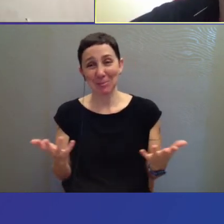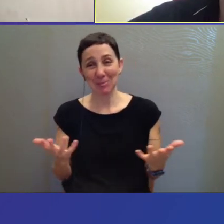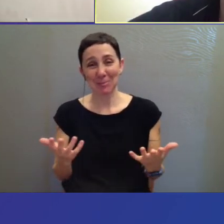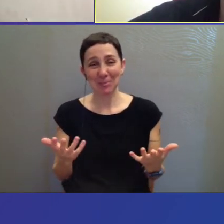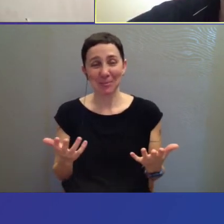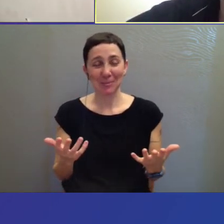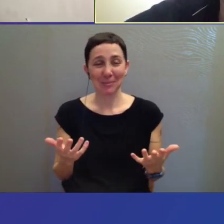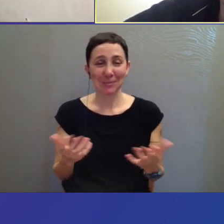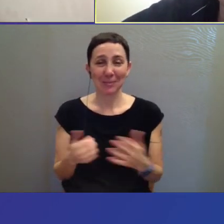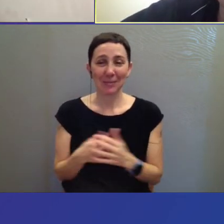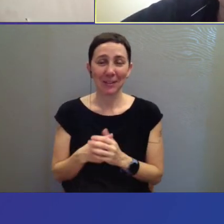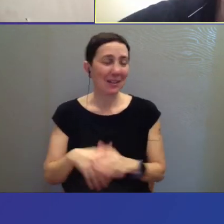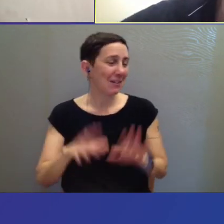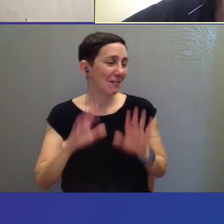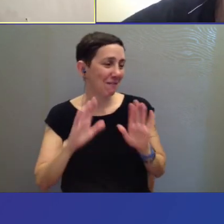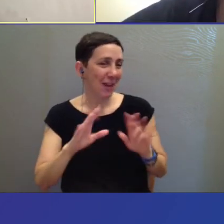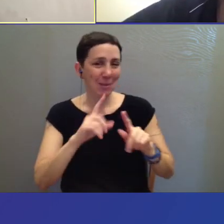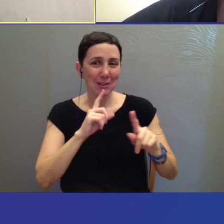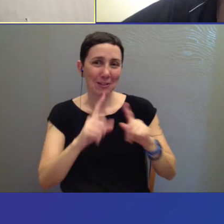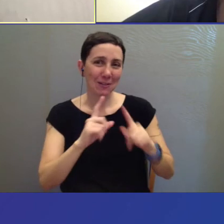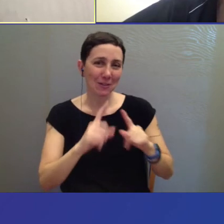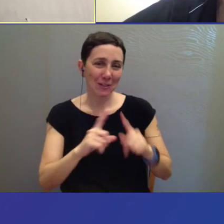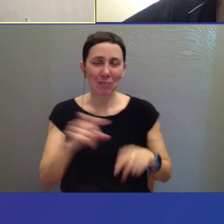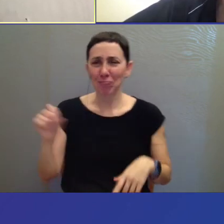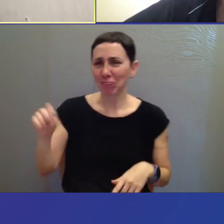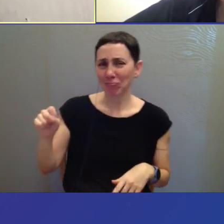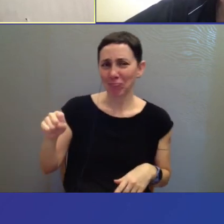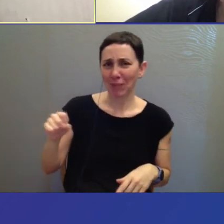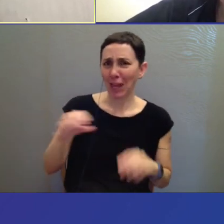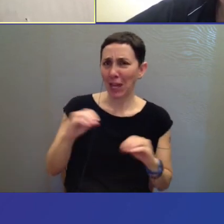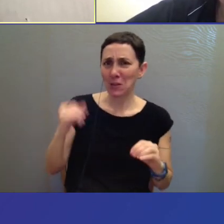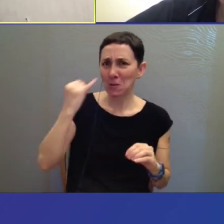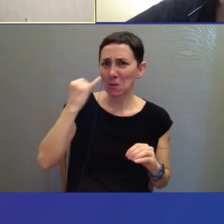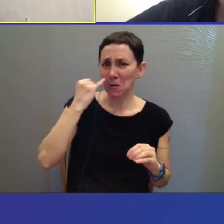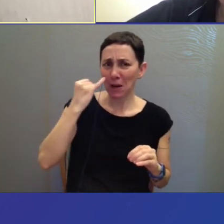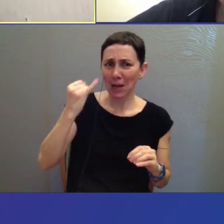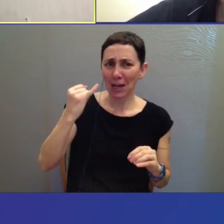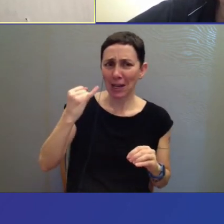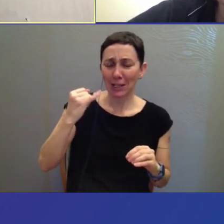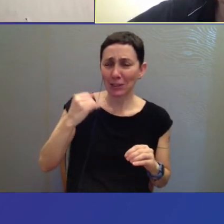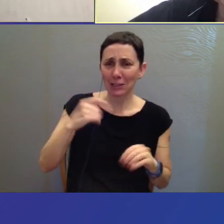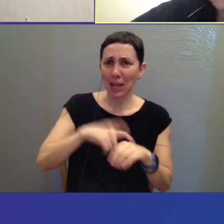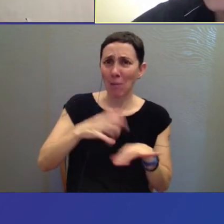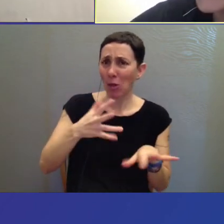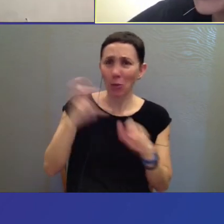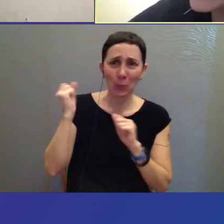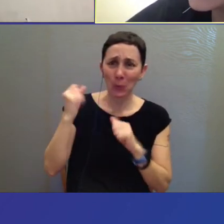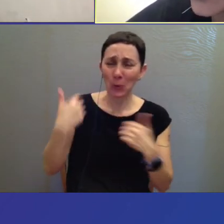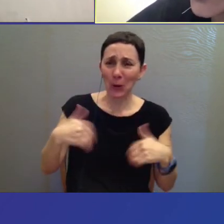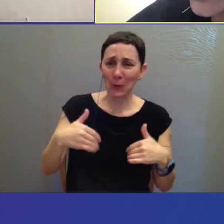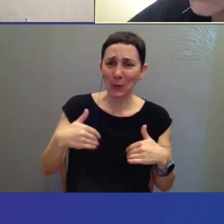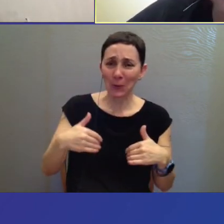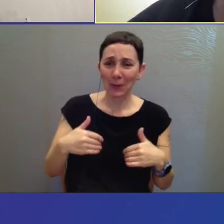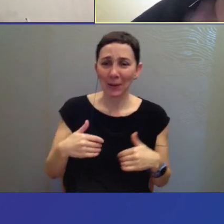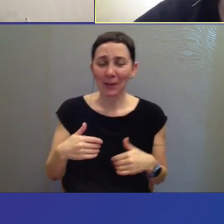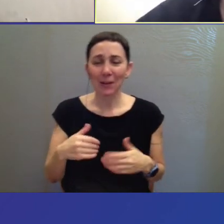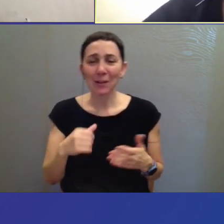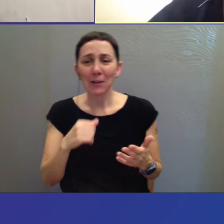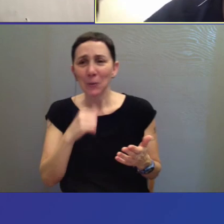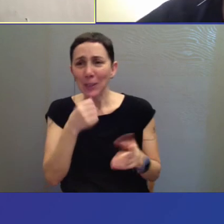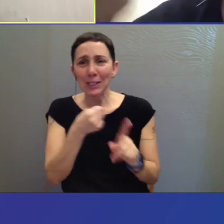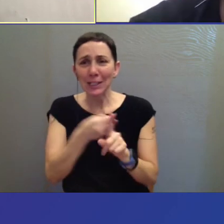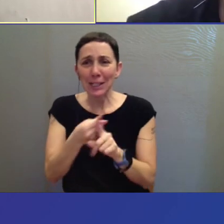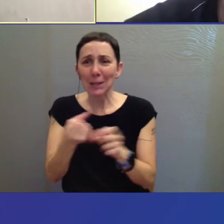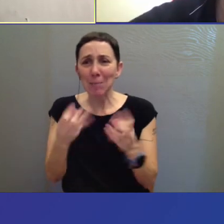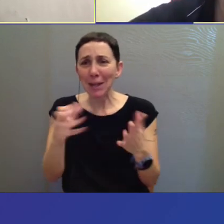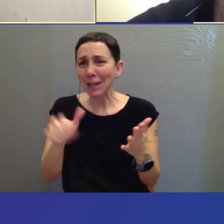it was what a fabulous conversation. Absolutely, I had no idea. It just flew by. My God. I know. We did not get to so many other